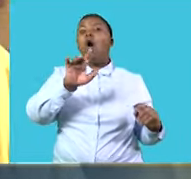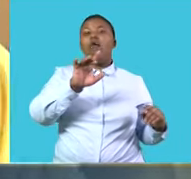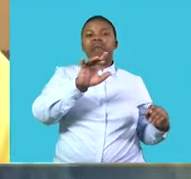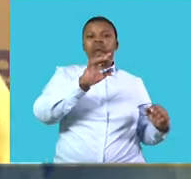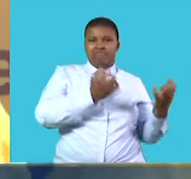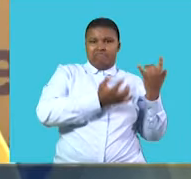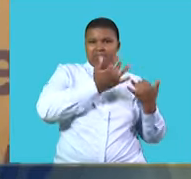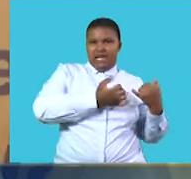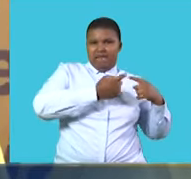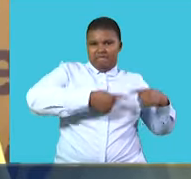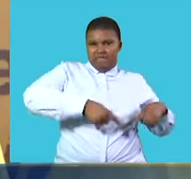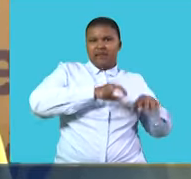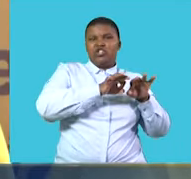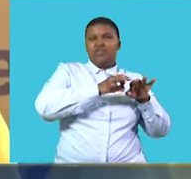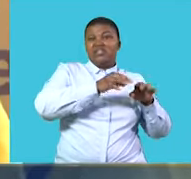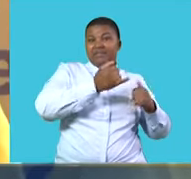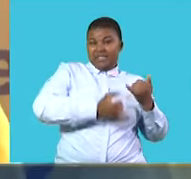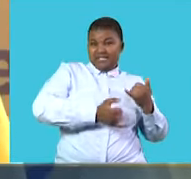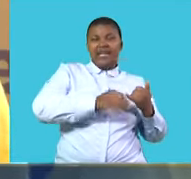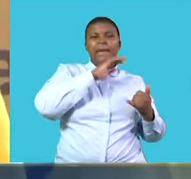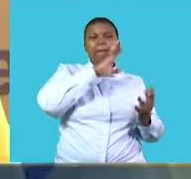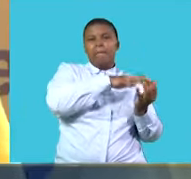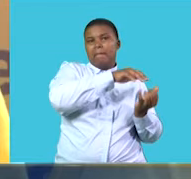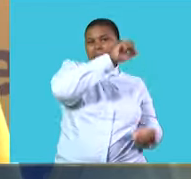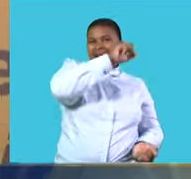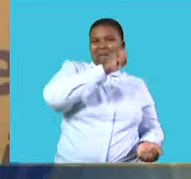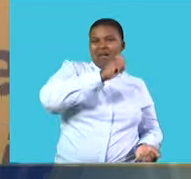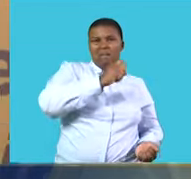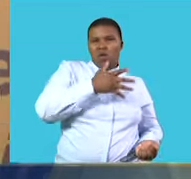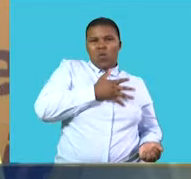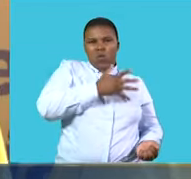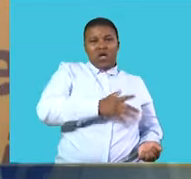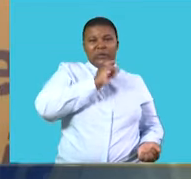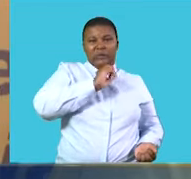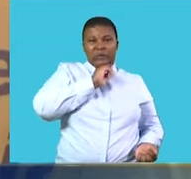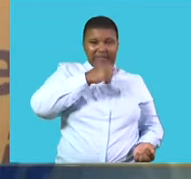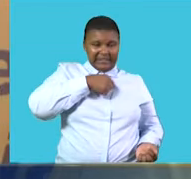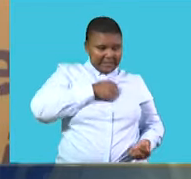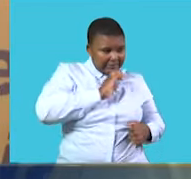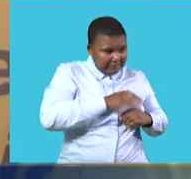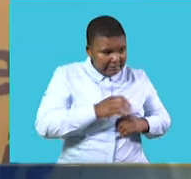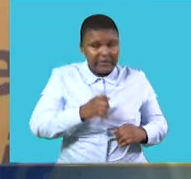in hiding somewhere and so on. But when I came from there, I was quite convinced this is the freedom I want.